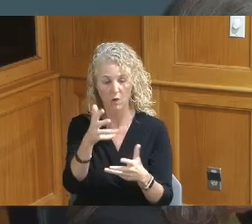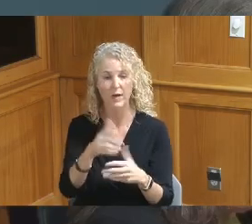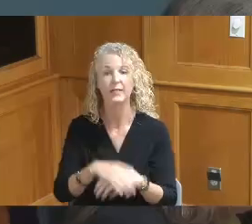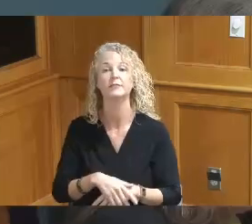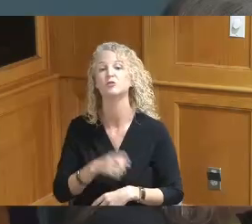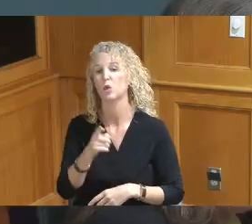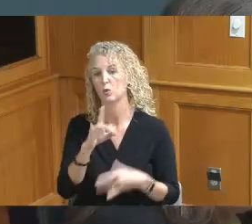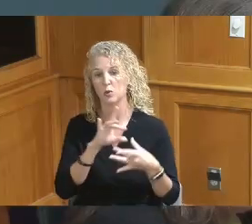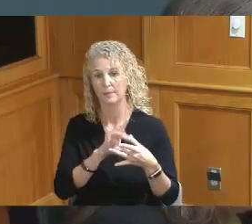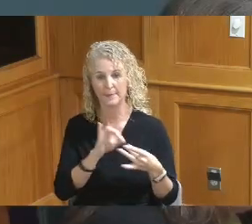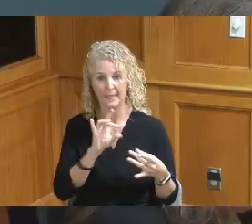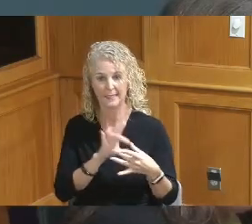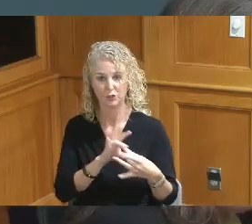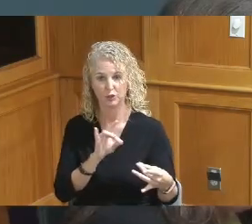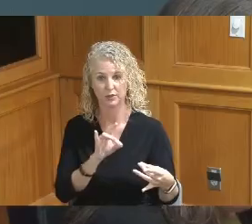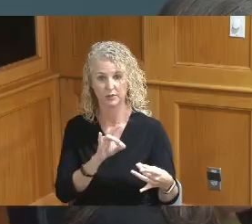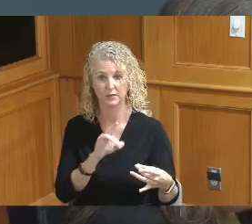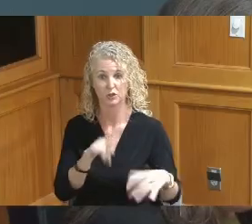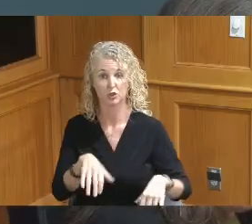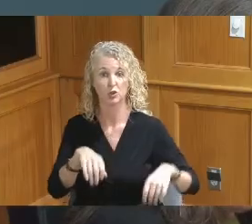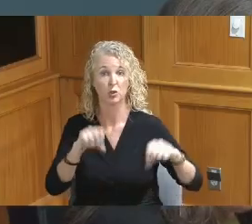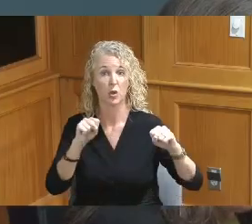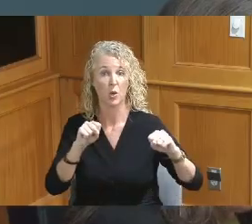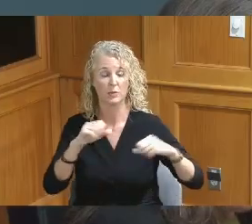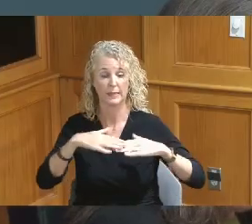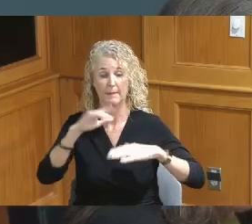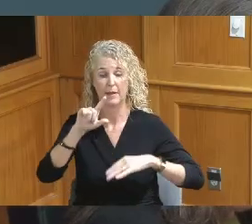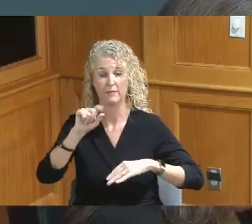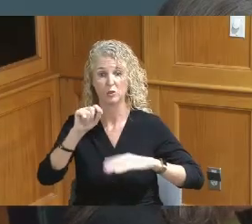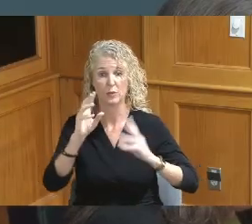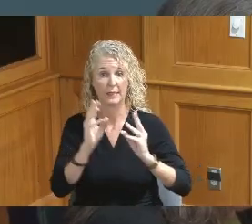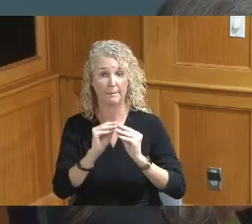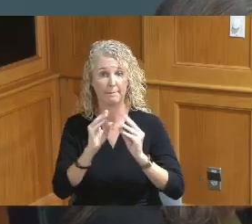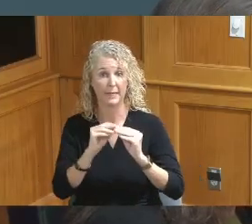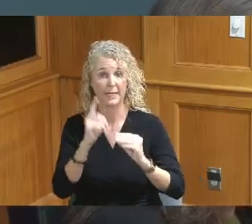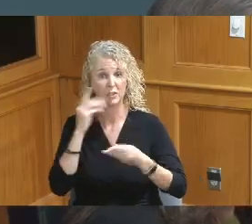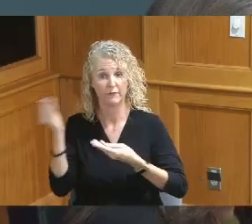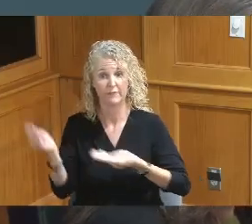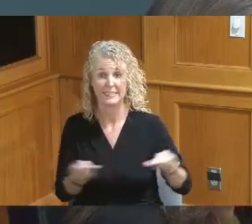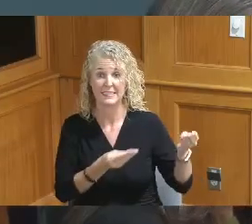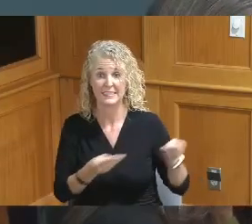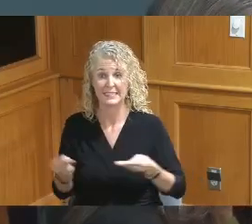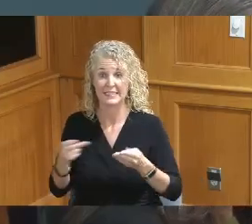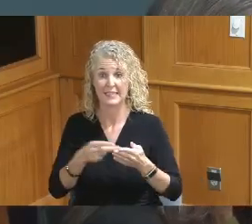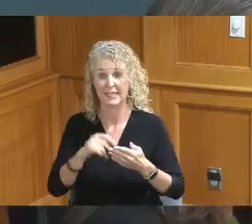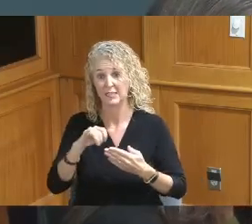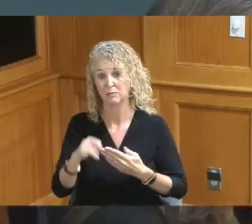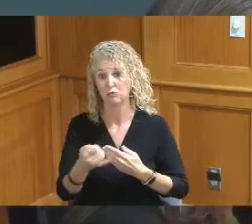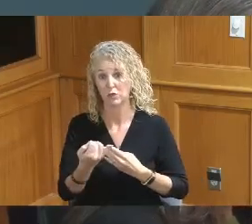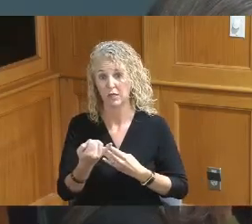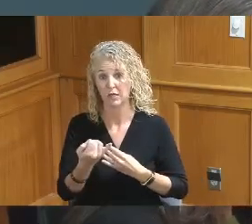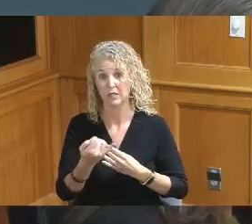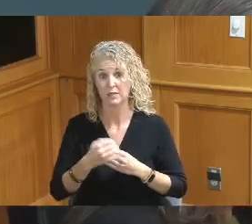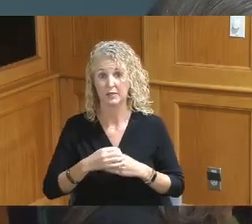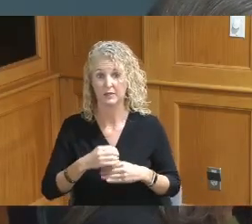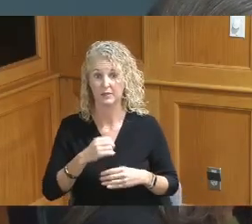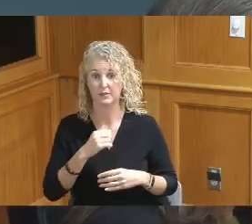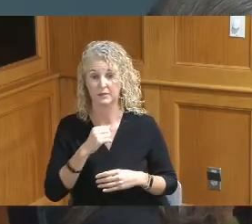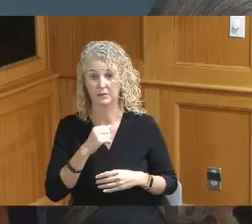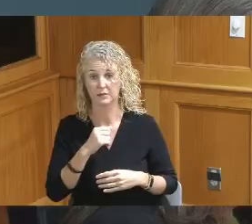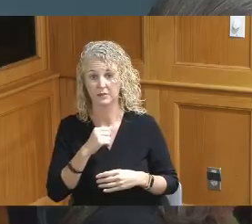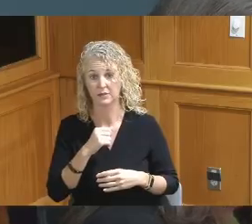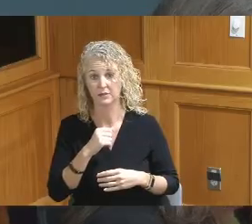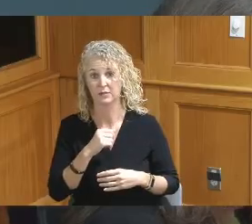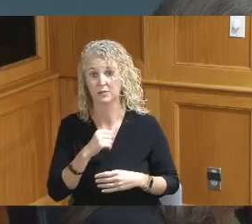so as you mentioned about you hosted 20 plus meetings to facilitate the projects. You didn't include that, but it